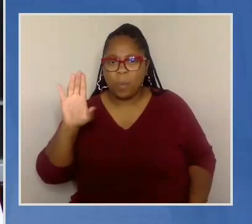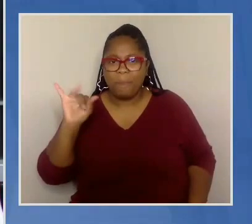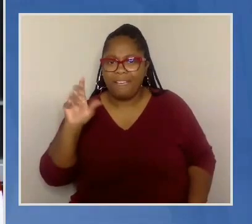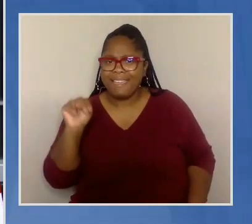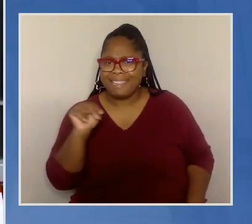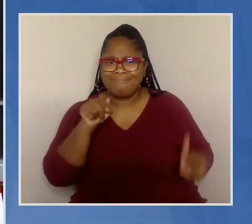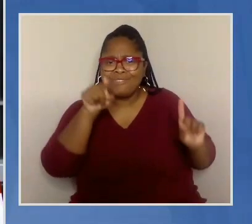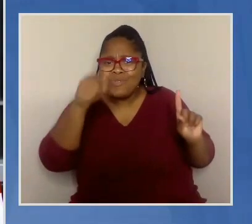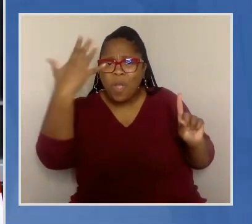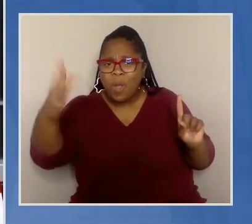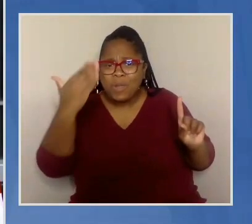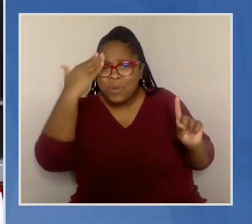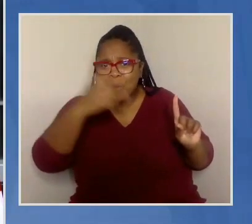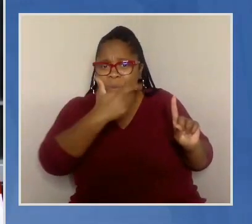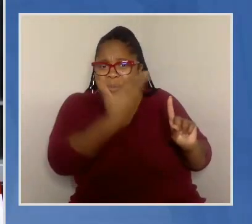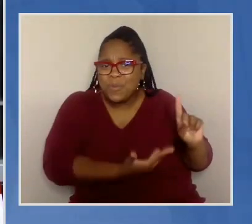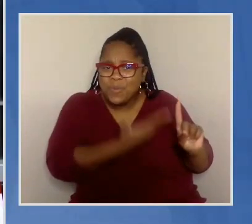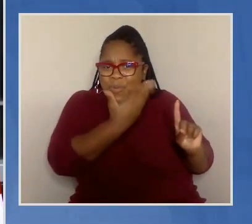him well.